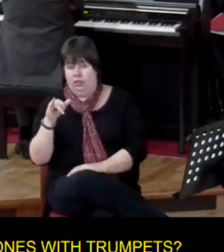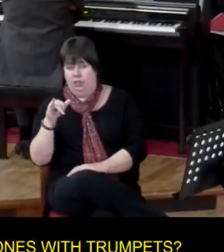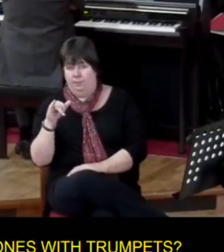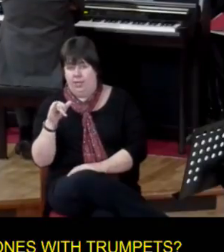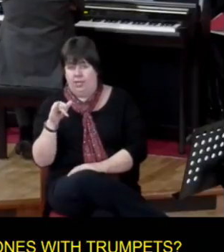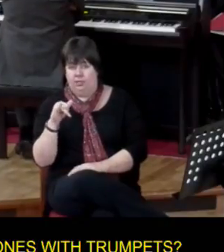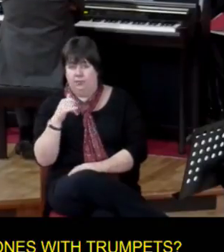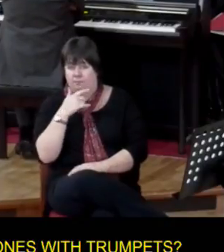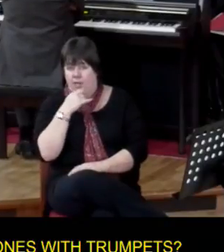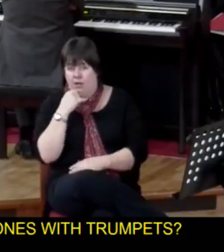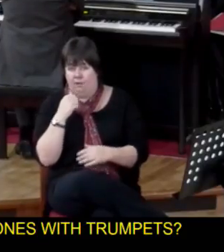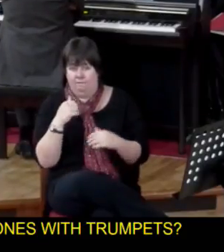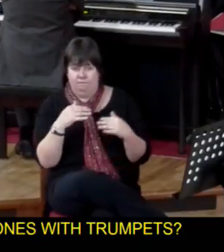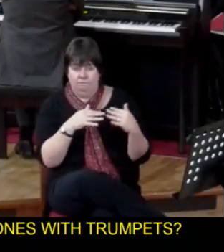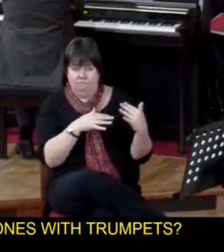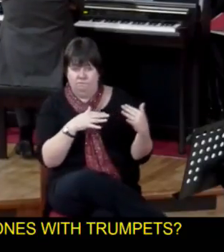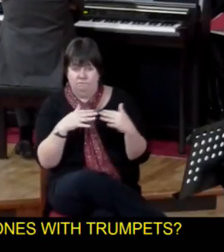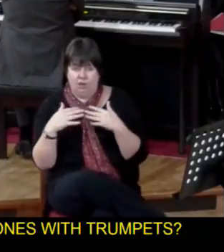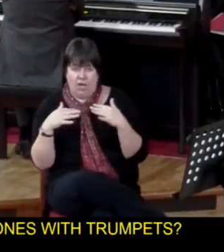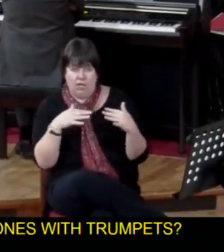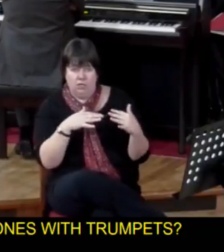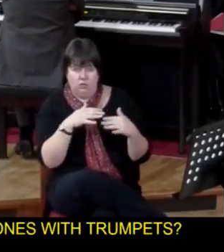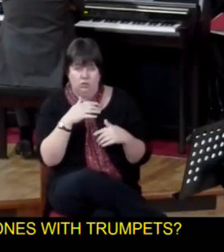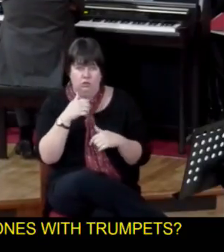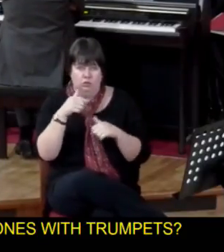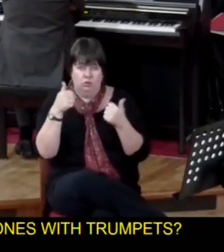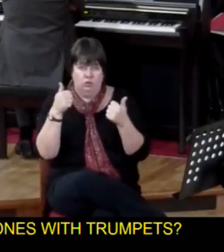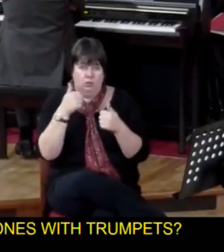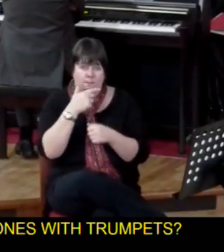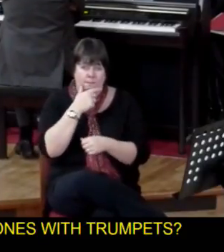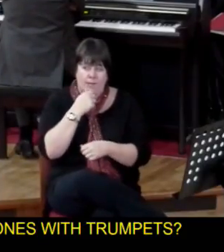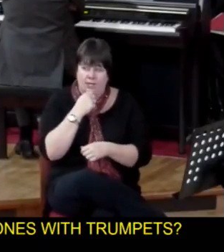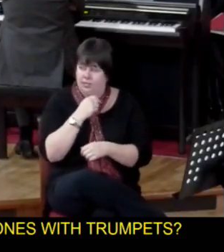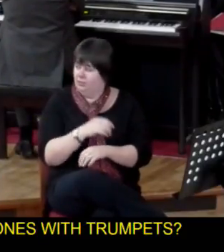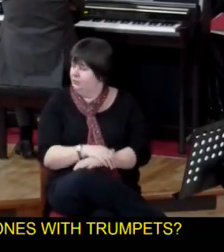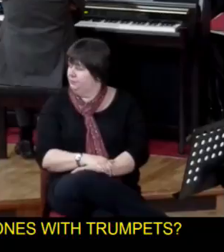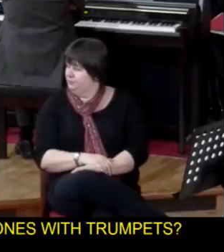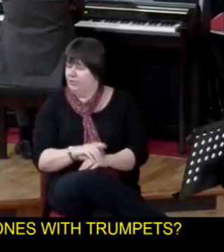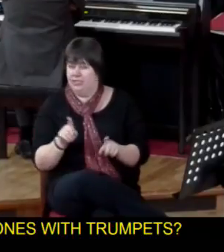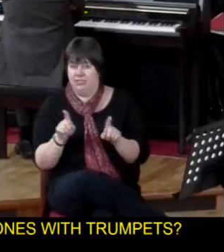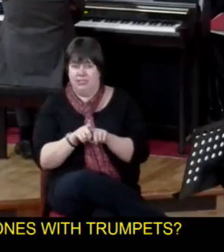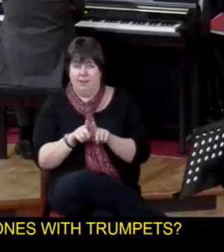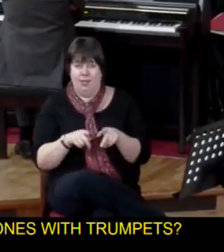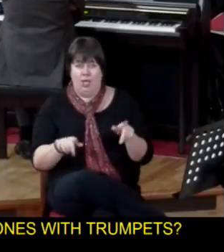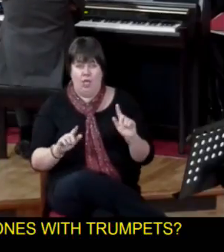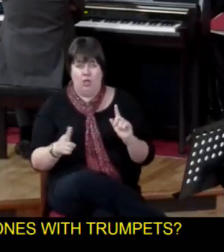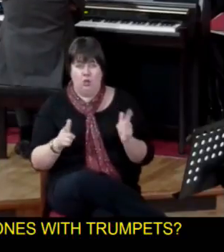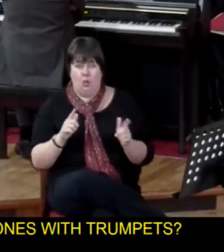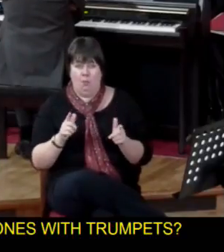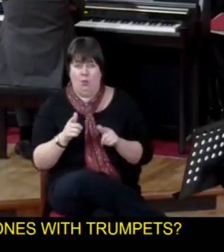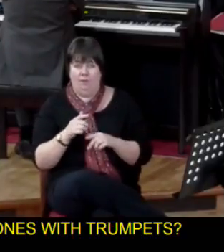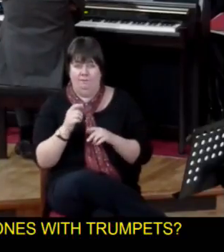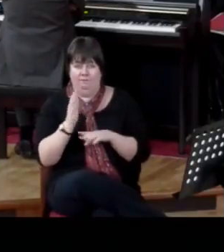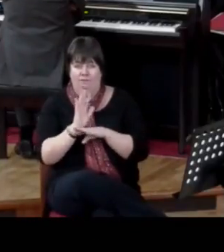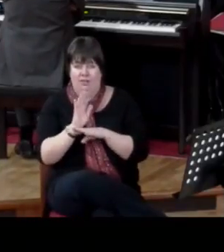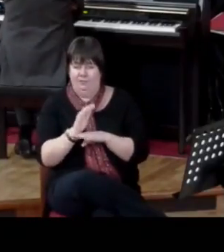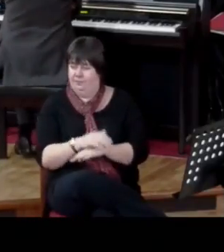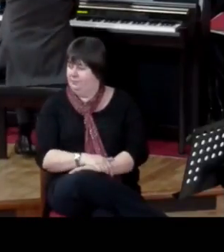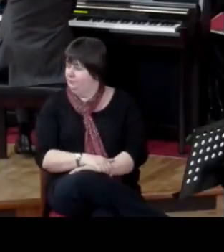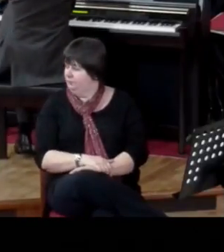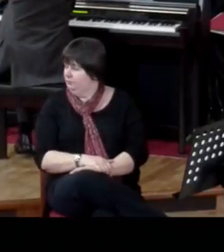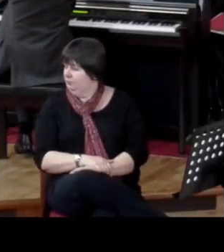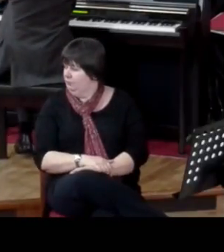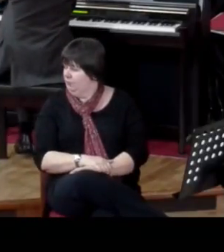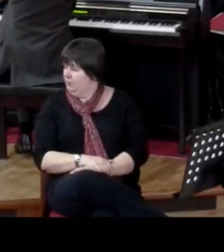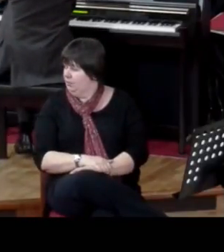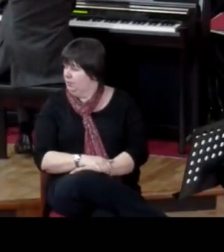The bad guys were fighting the good guys. Yeah, it's a bit like a cowboy and Indian movie, this, isn't it? Adam, what were you going to add? When the good guys won, the good guys